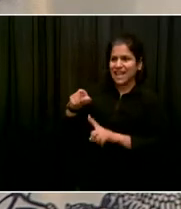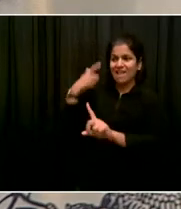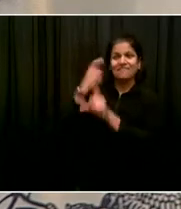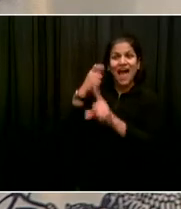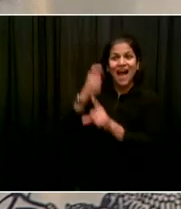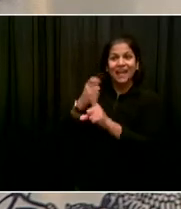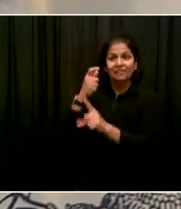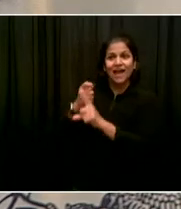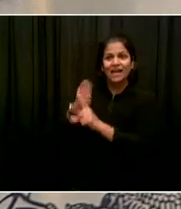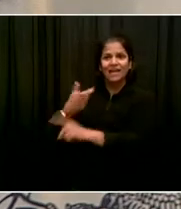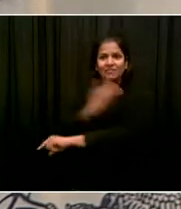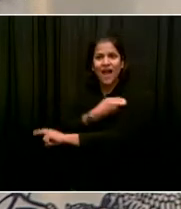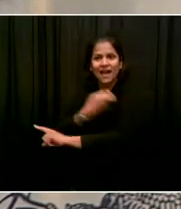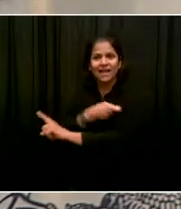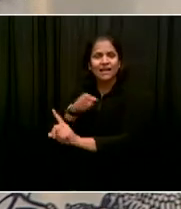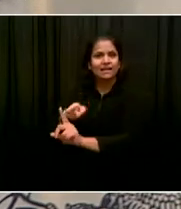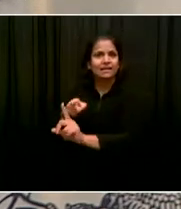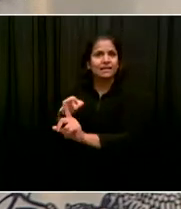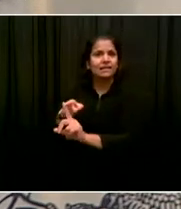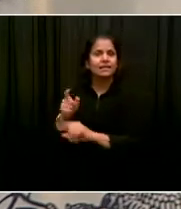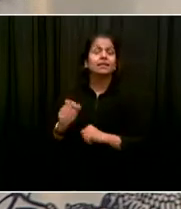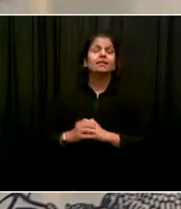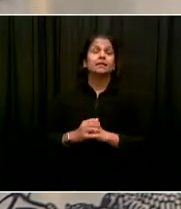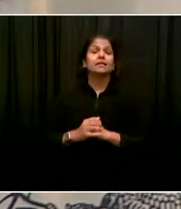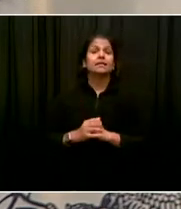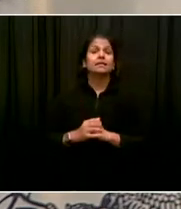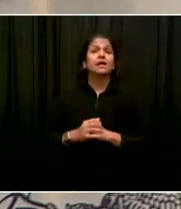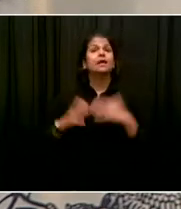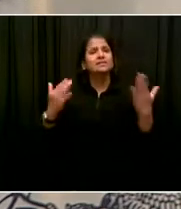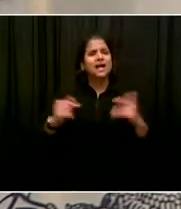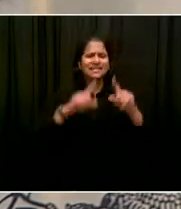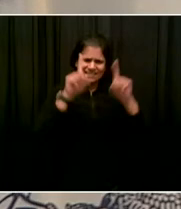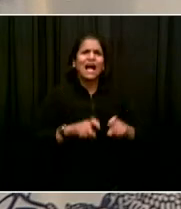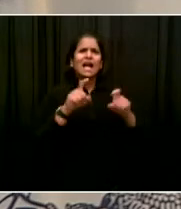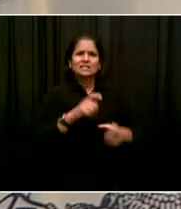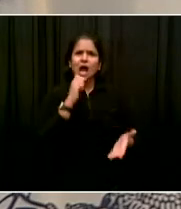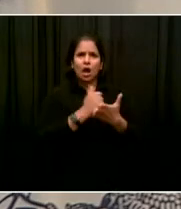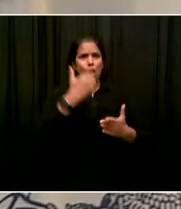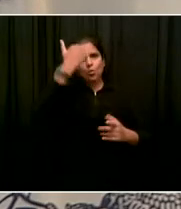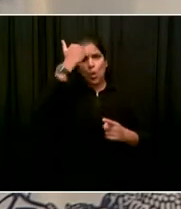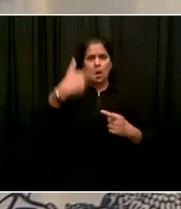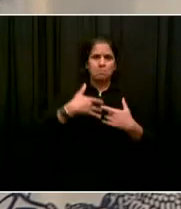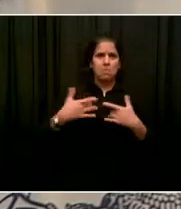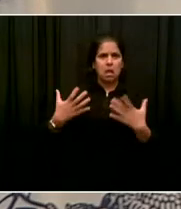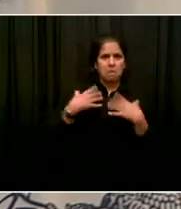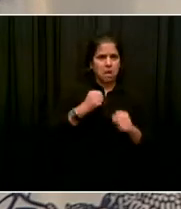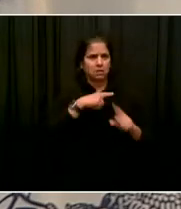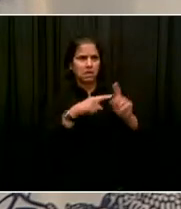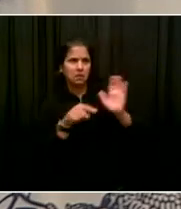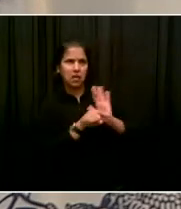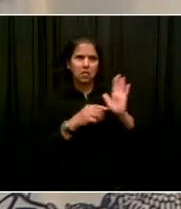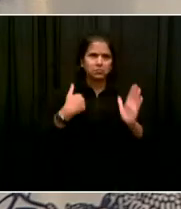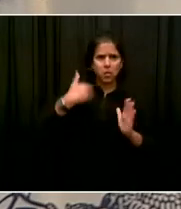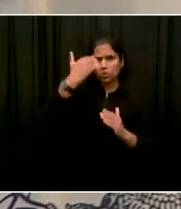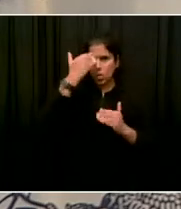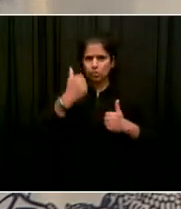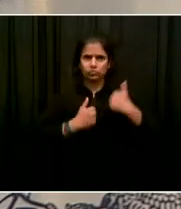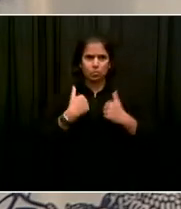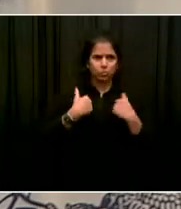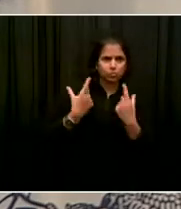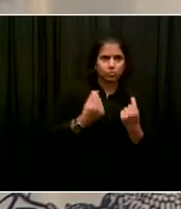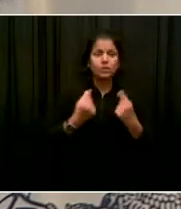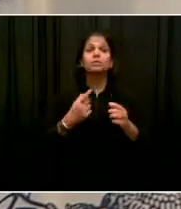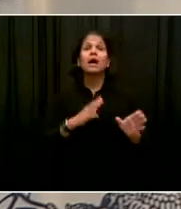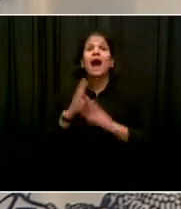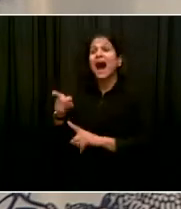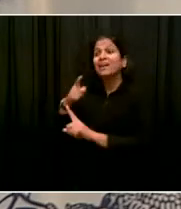crucial. Testing, it really helps us, but vaccination is the real weapon to defeat COVID. And right now, we're